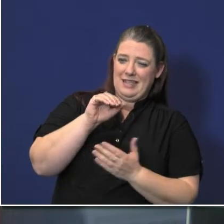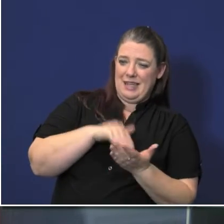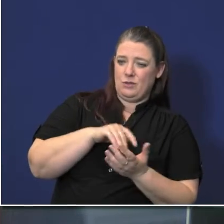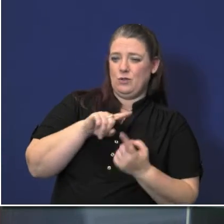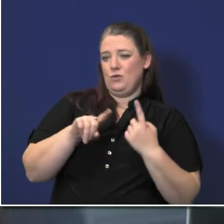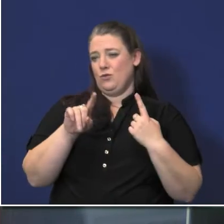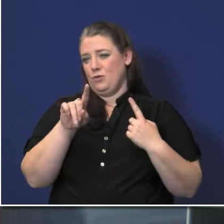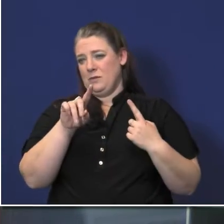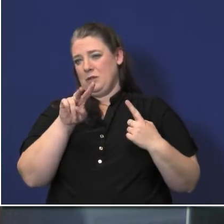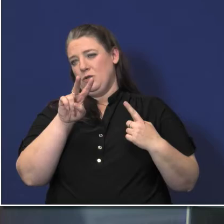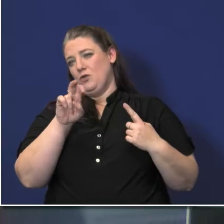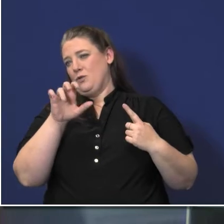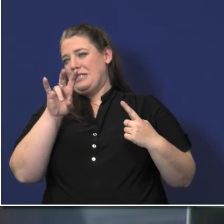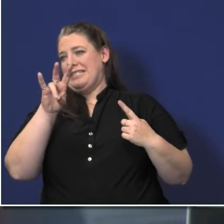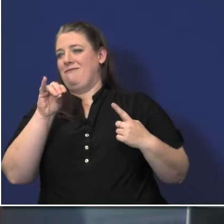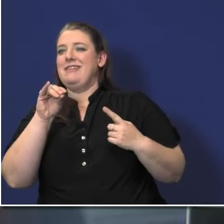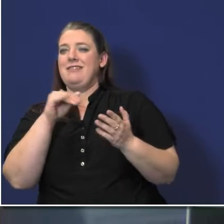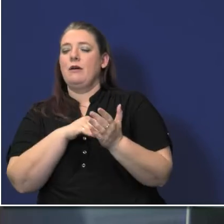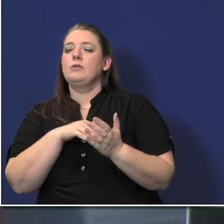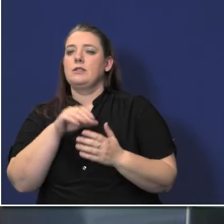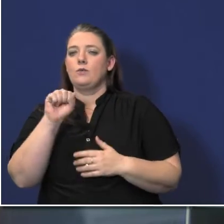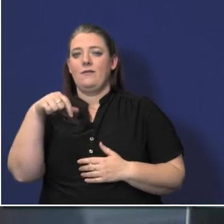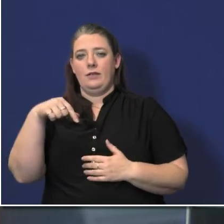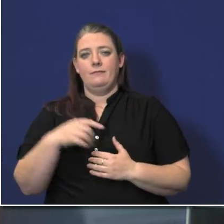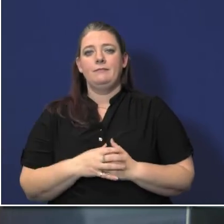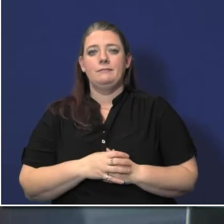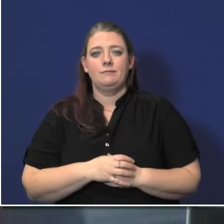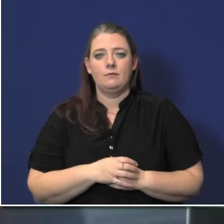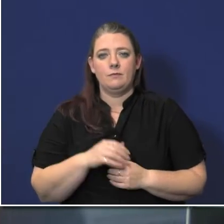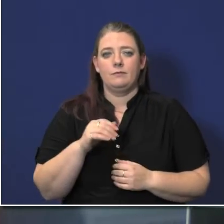about 270,000 square feet.